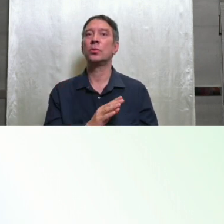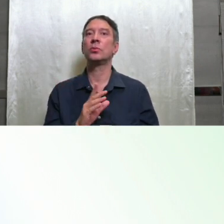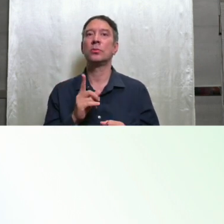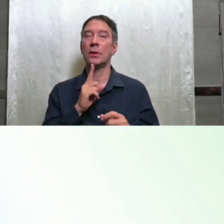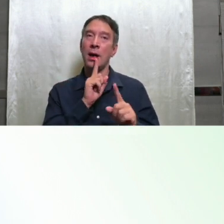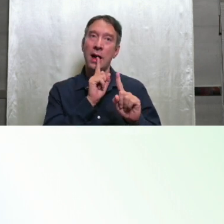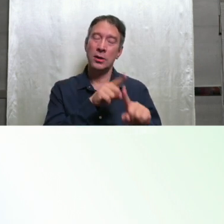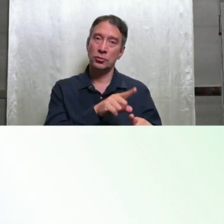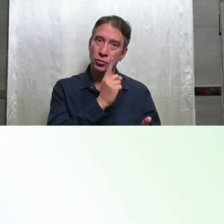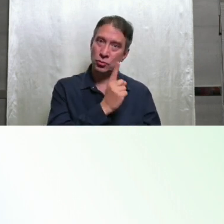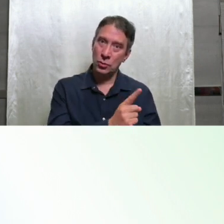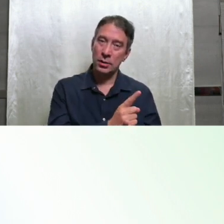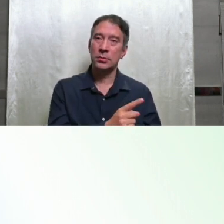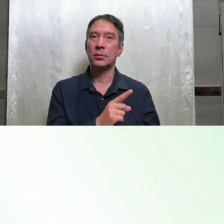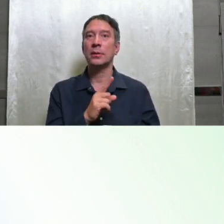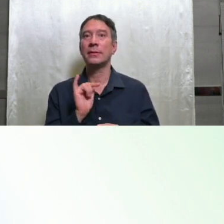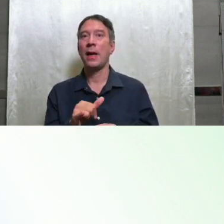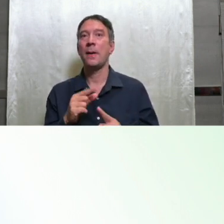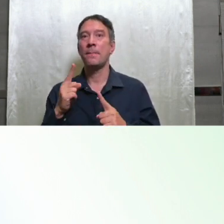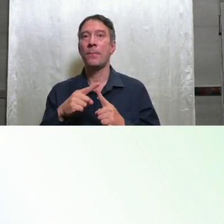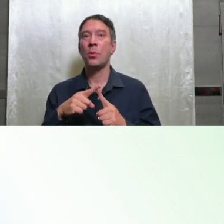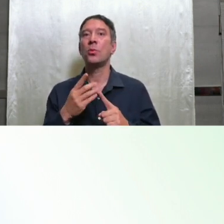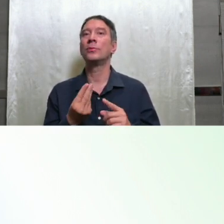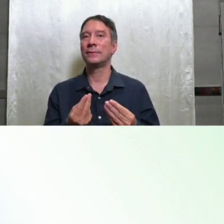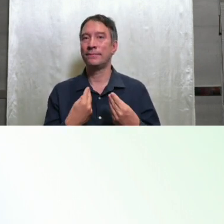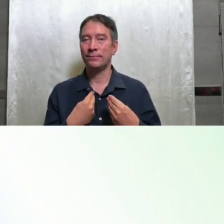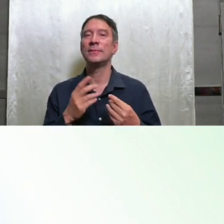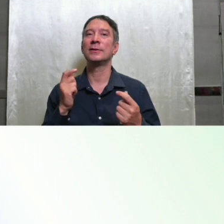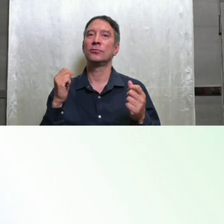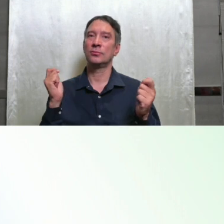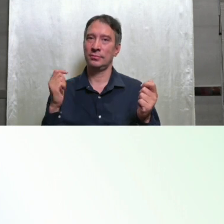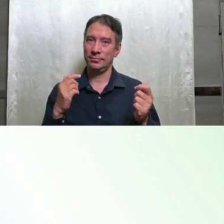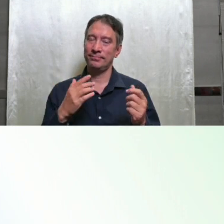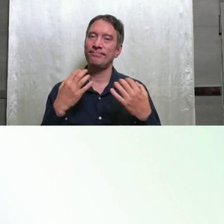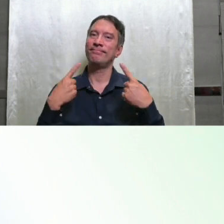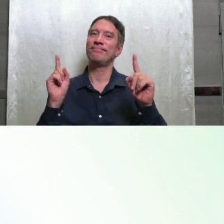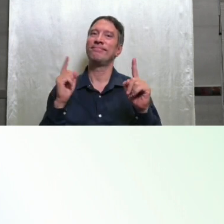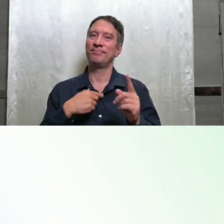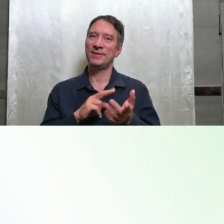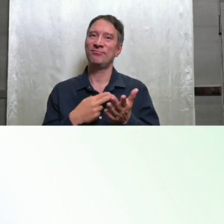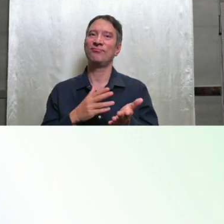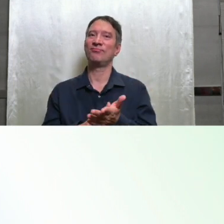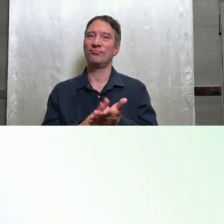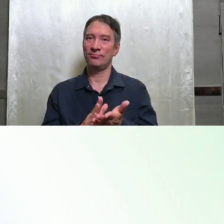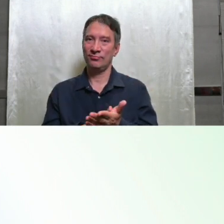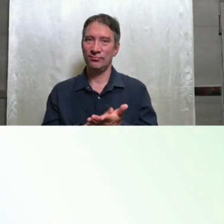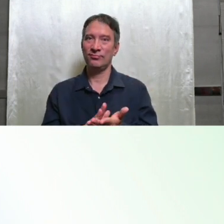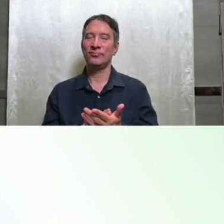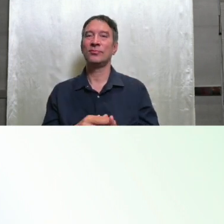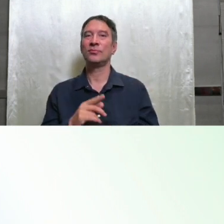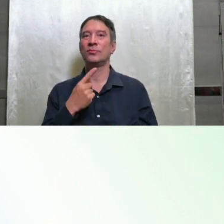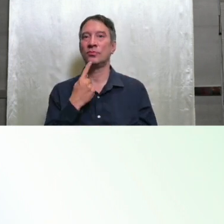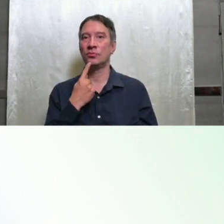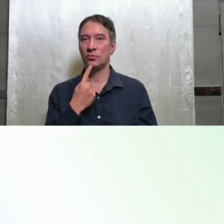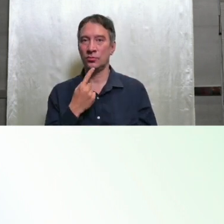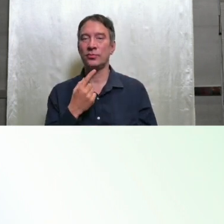can do so right here. You can then answer these questions and send the student right back on their way to mastery.